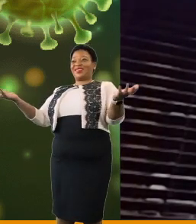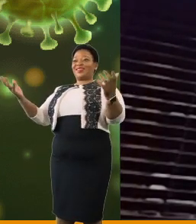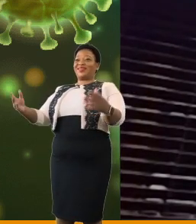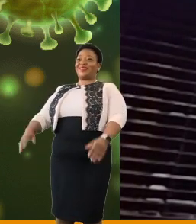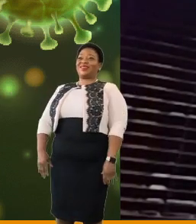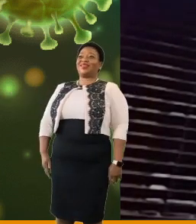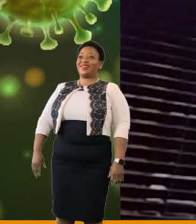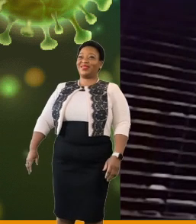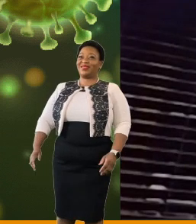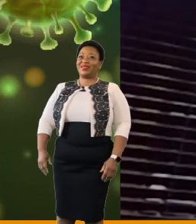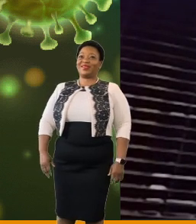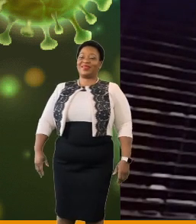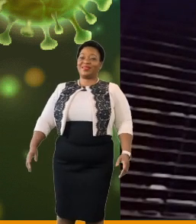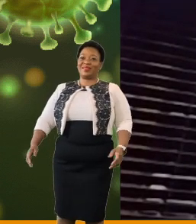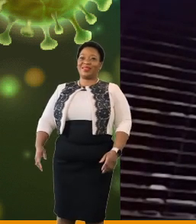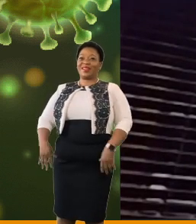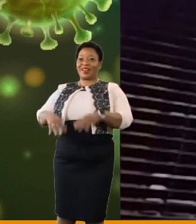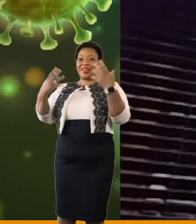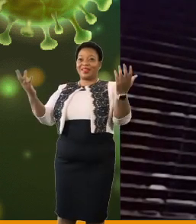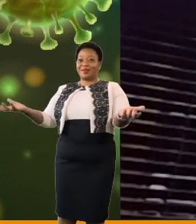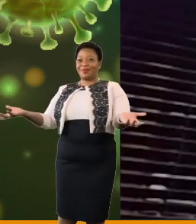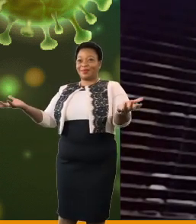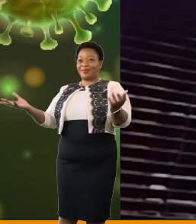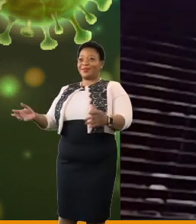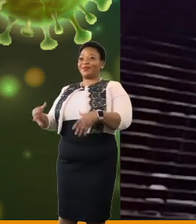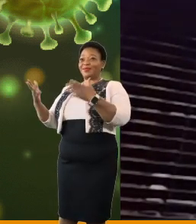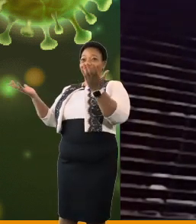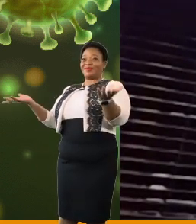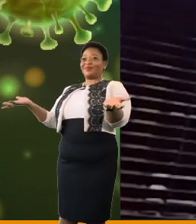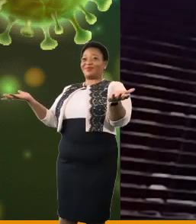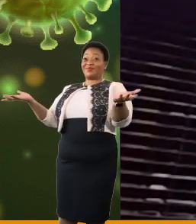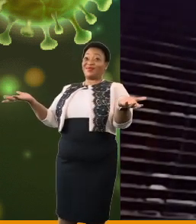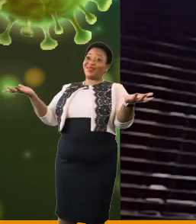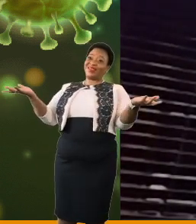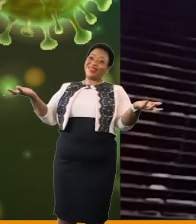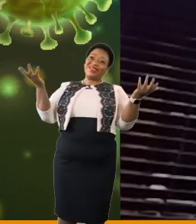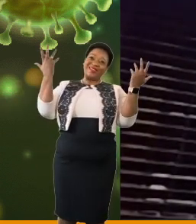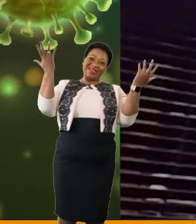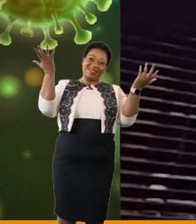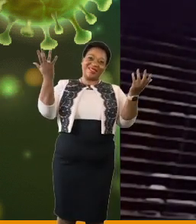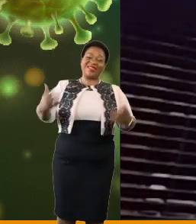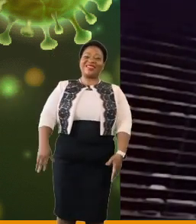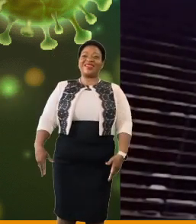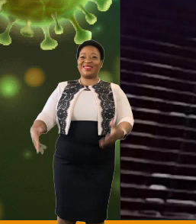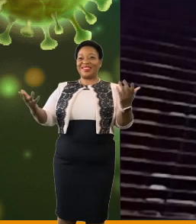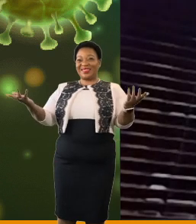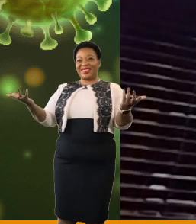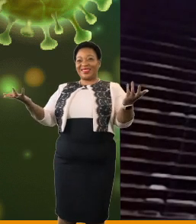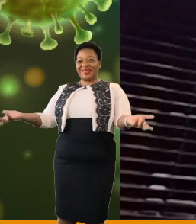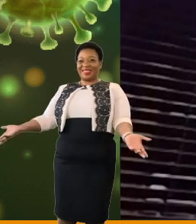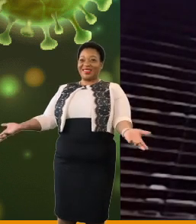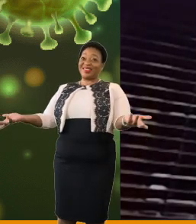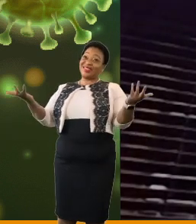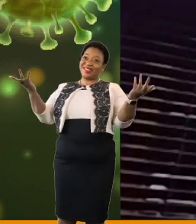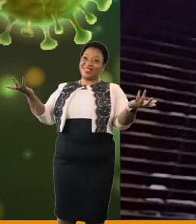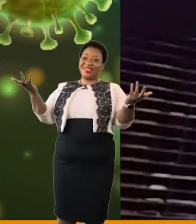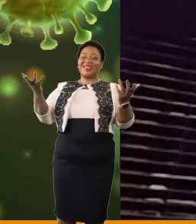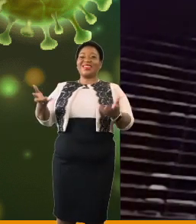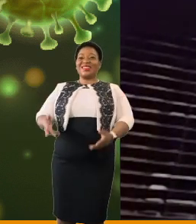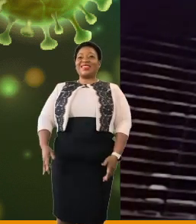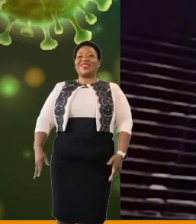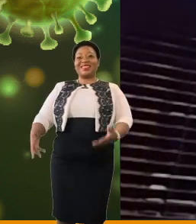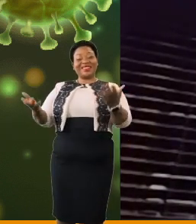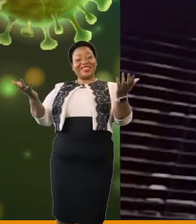economy will start working from tomorrow. And when those sectors of the economy start to operate, when they open